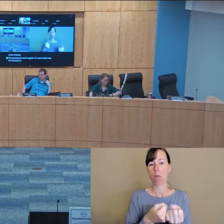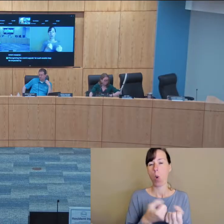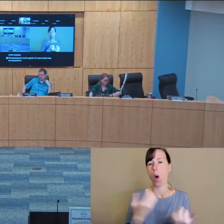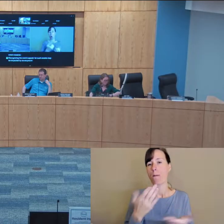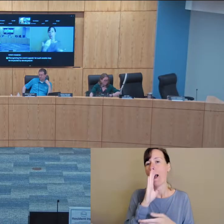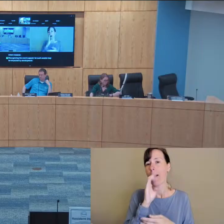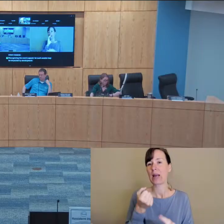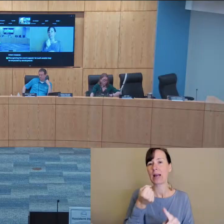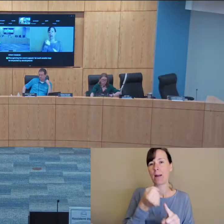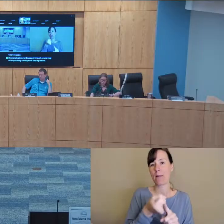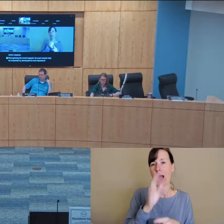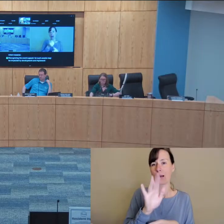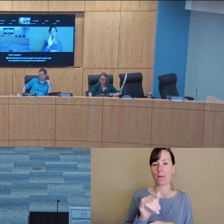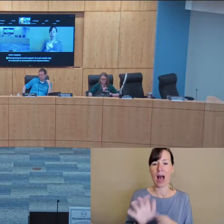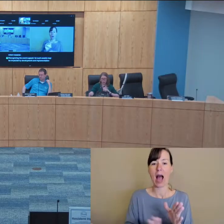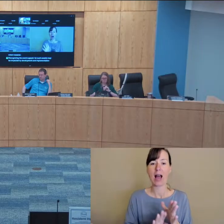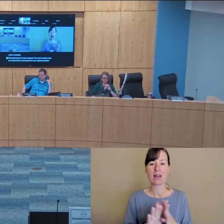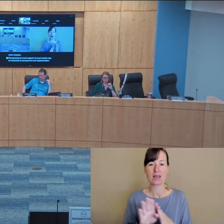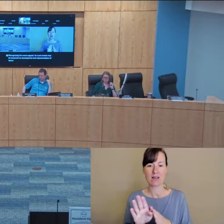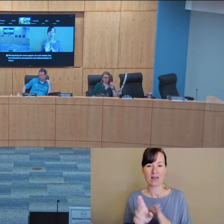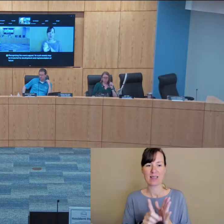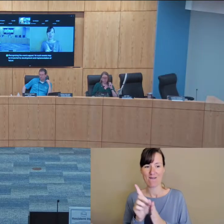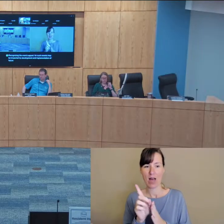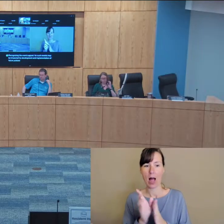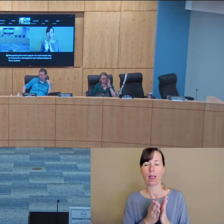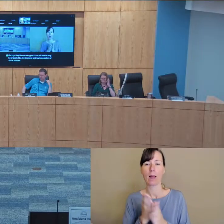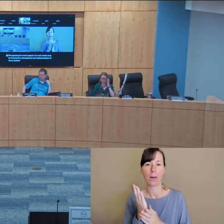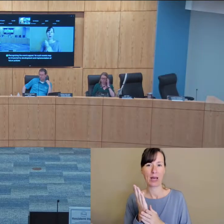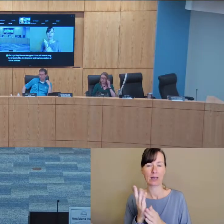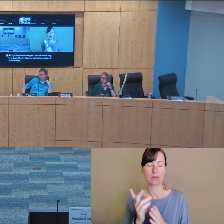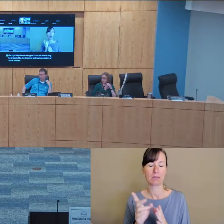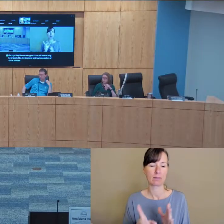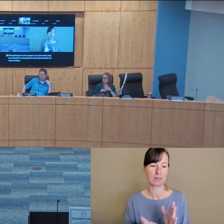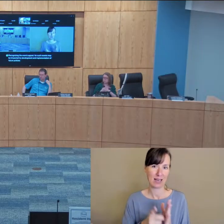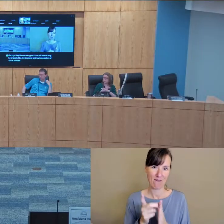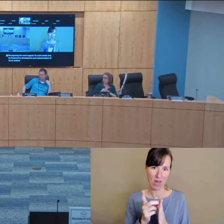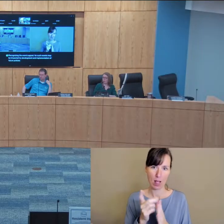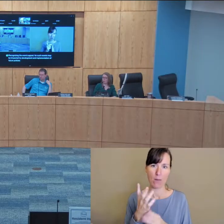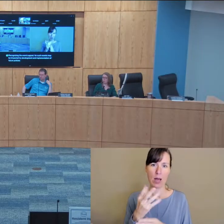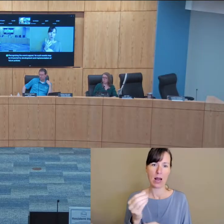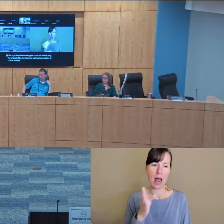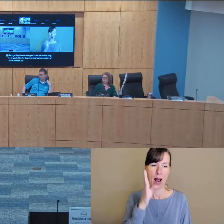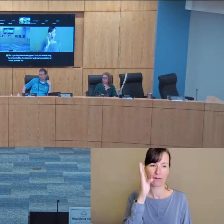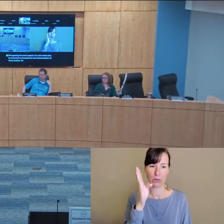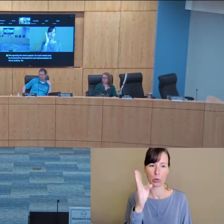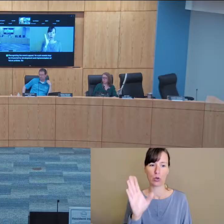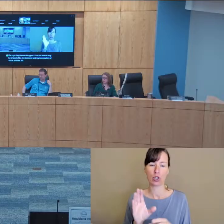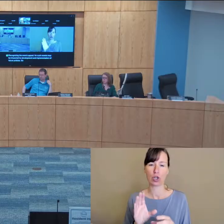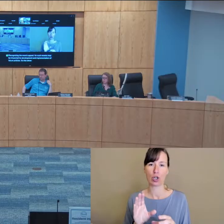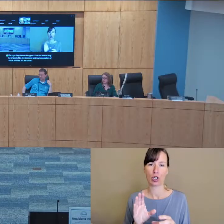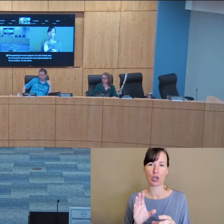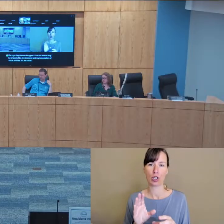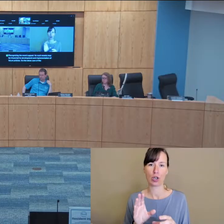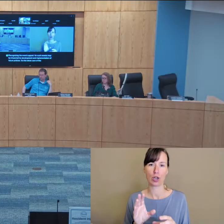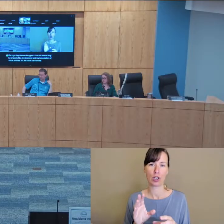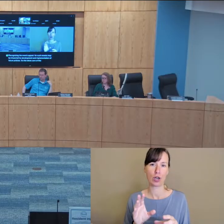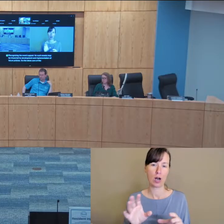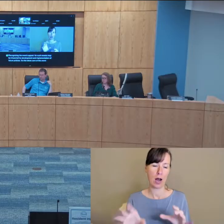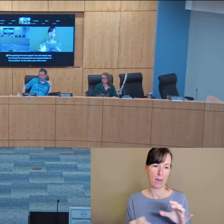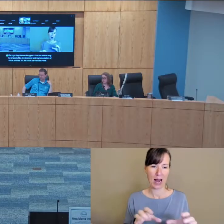and implementation of future policies. So this takes care of this event,